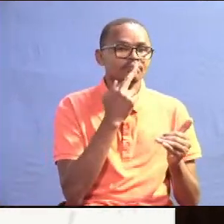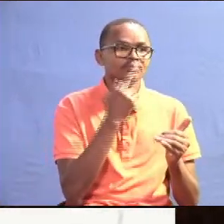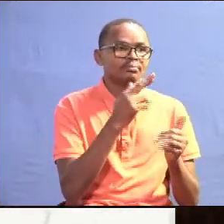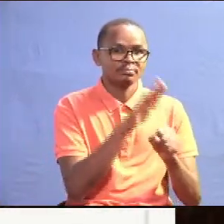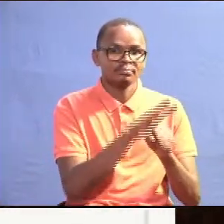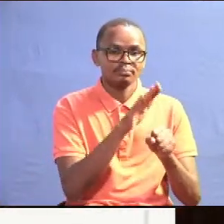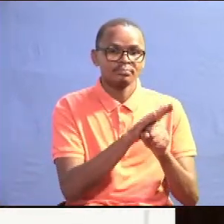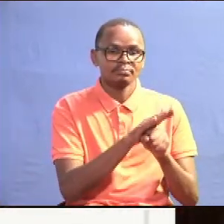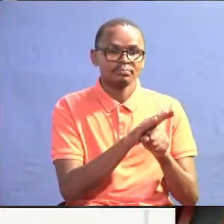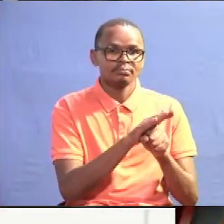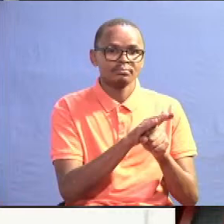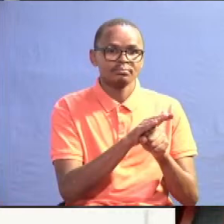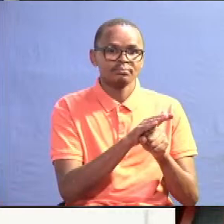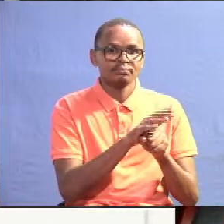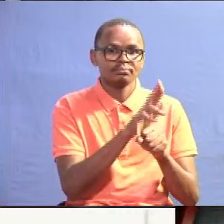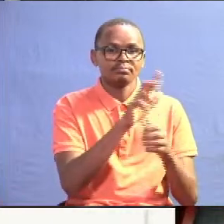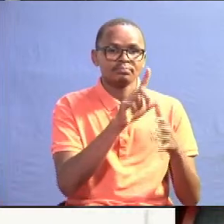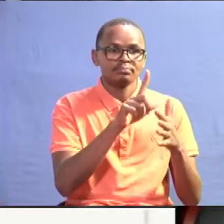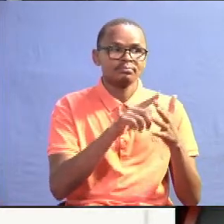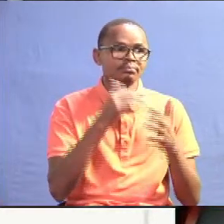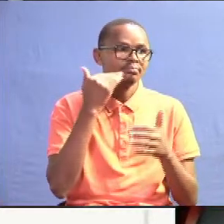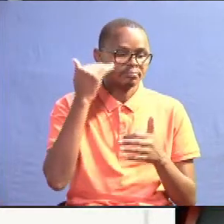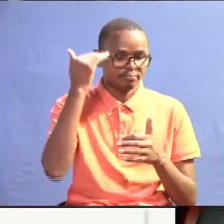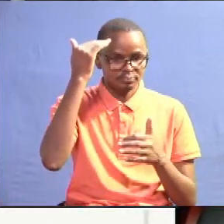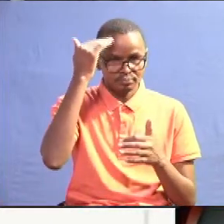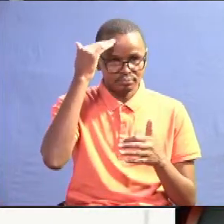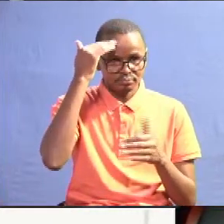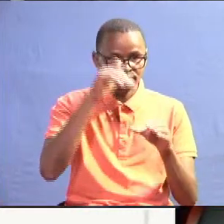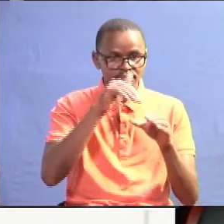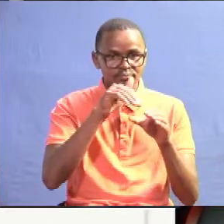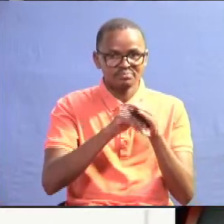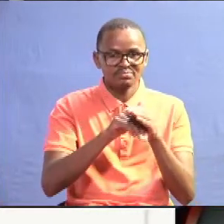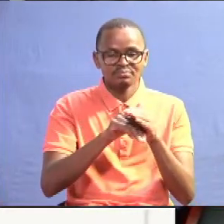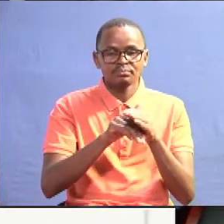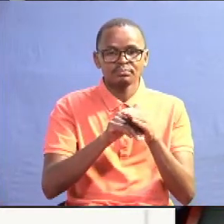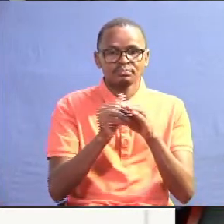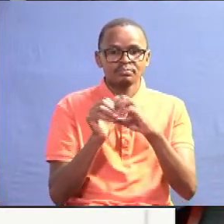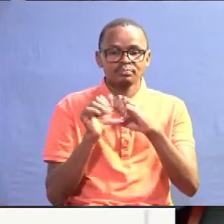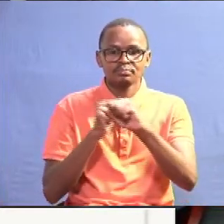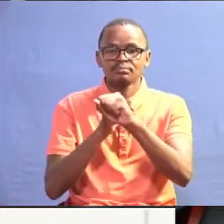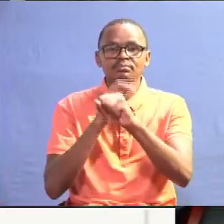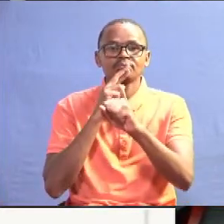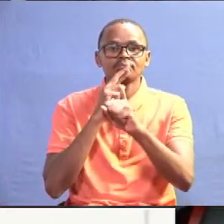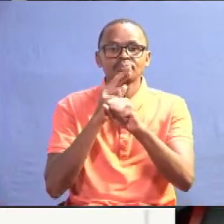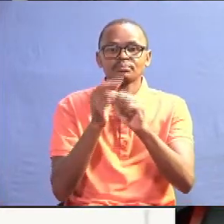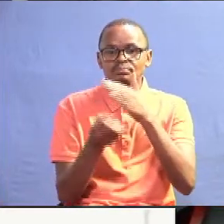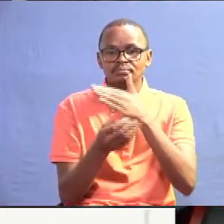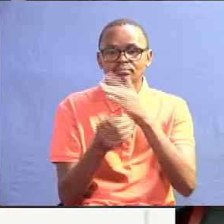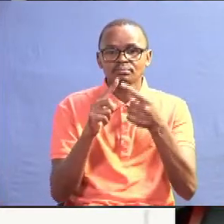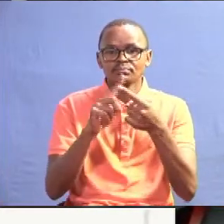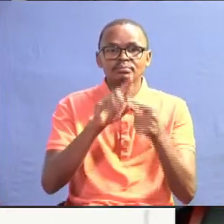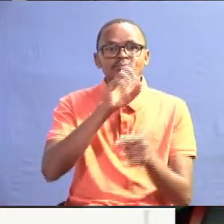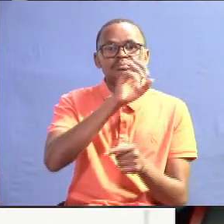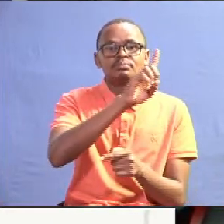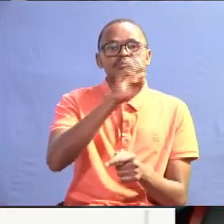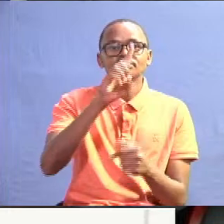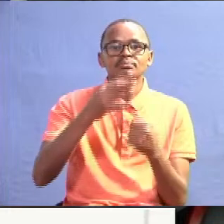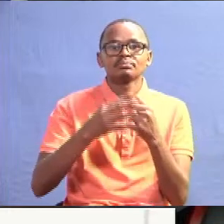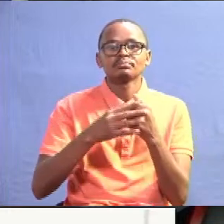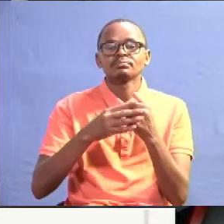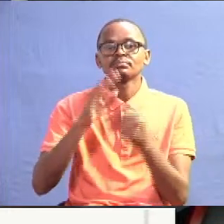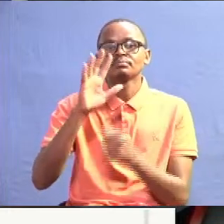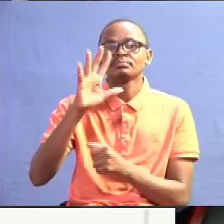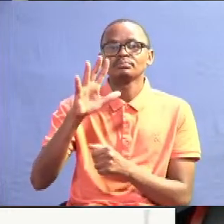likely to experience abuse as adults. Victims in need of psychosocial support are being advised to call 1195,